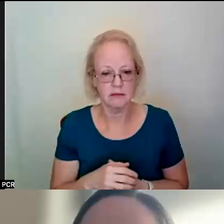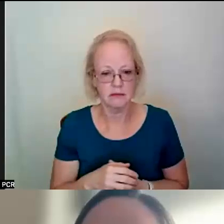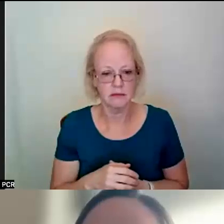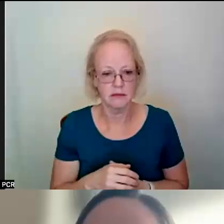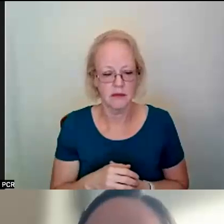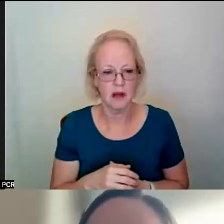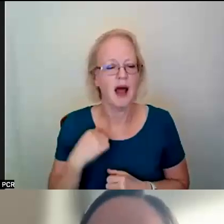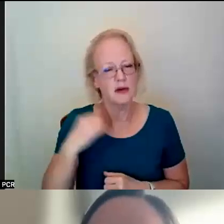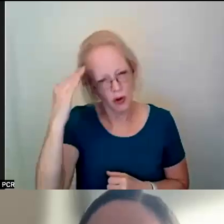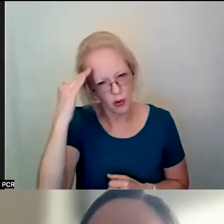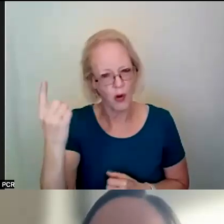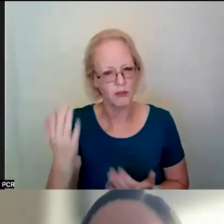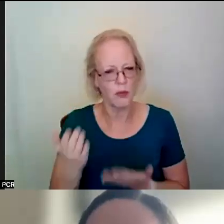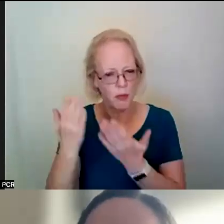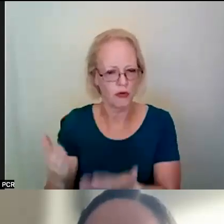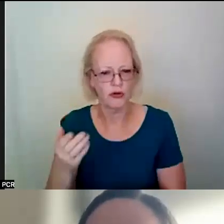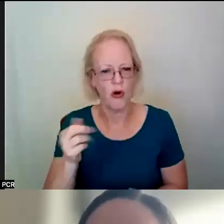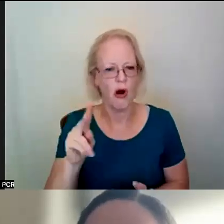that Harkin made back in